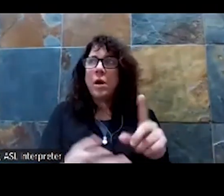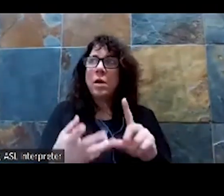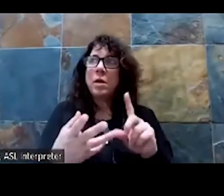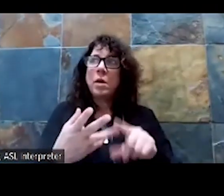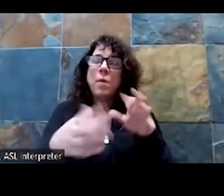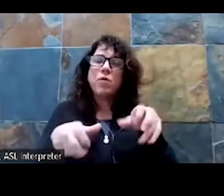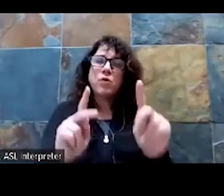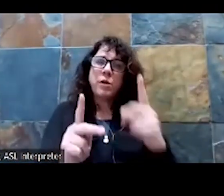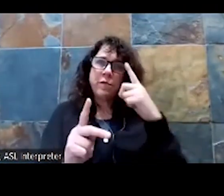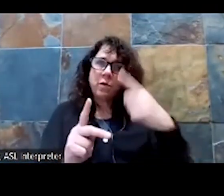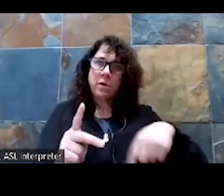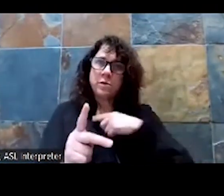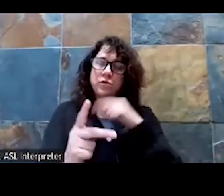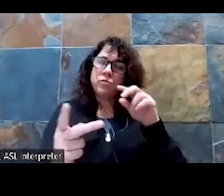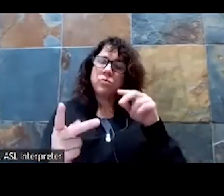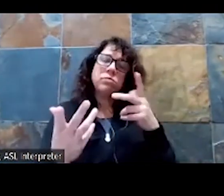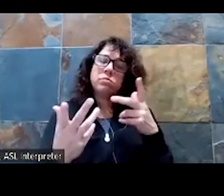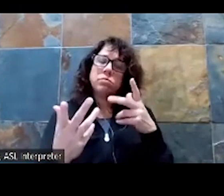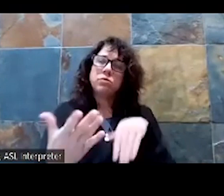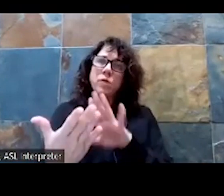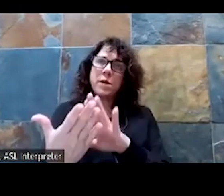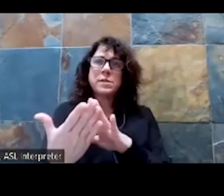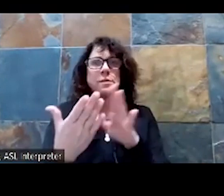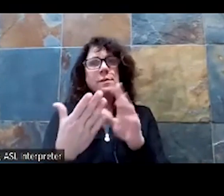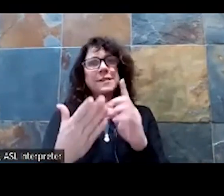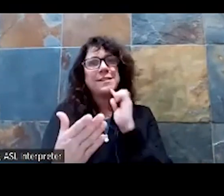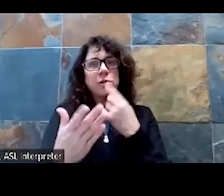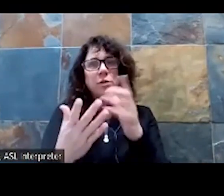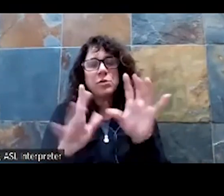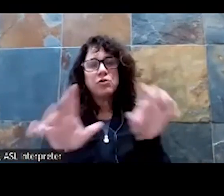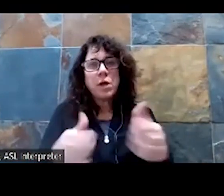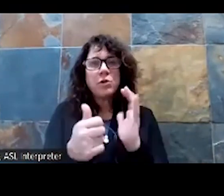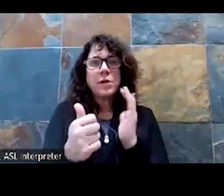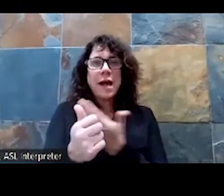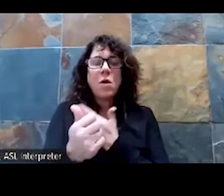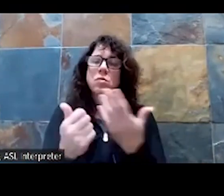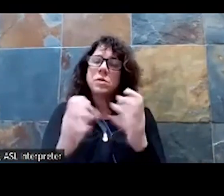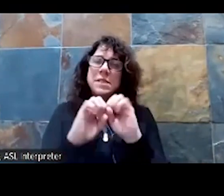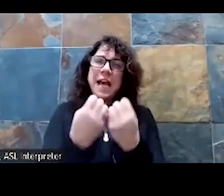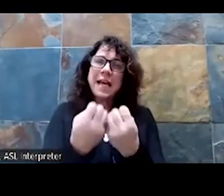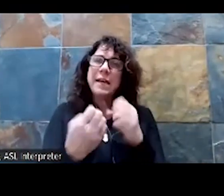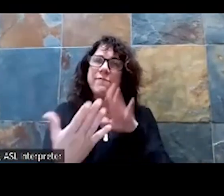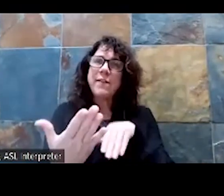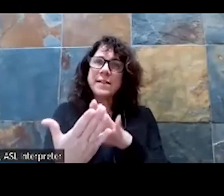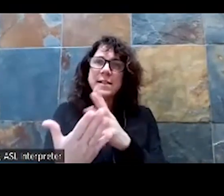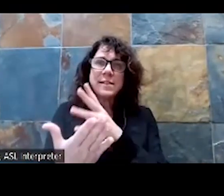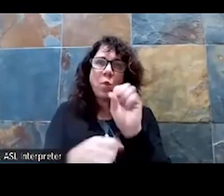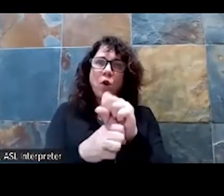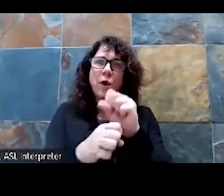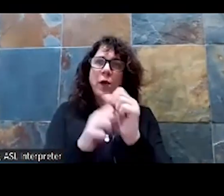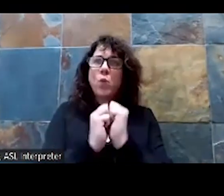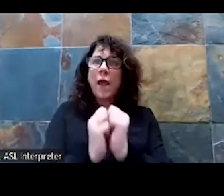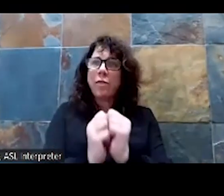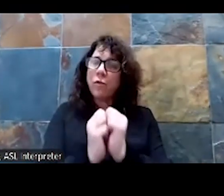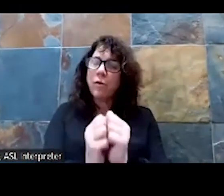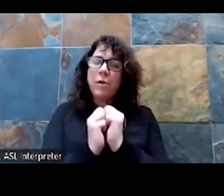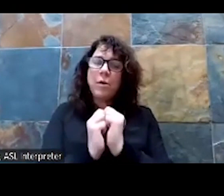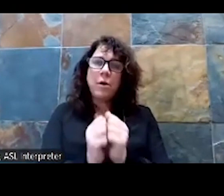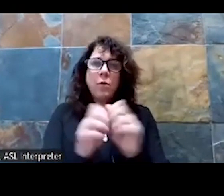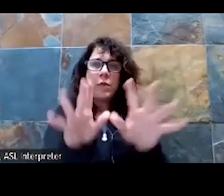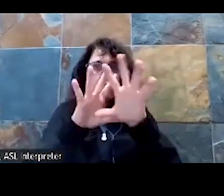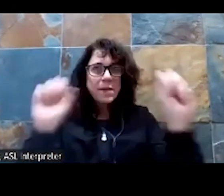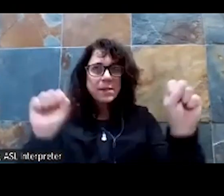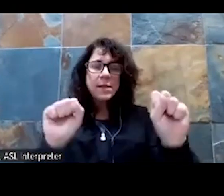us to address one of the most significant challenges that our society currently faces. And by working together, the president